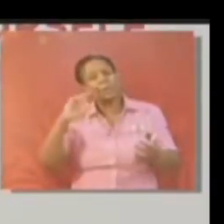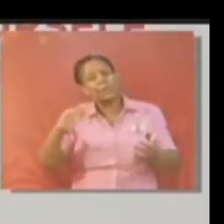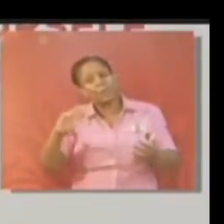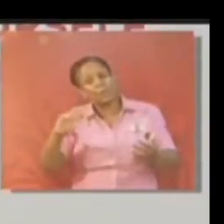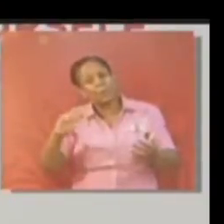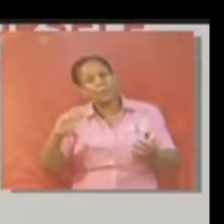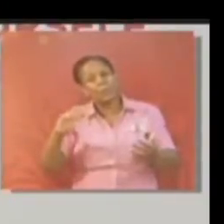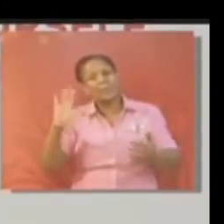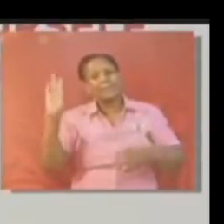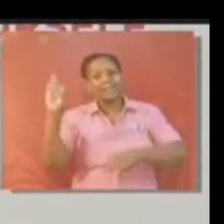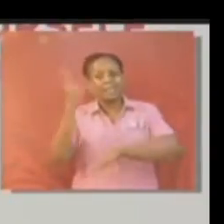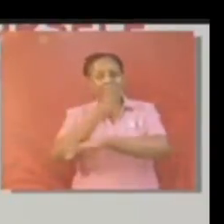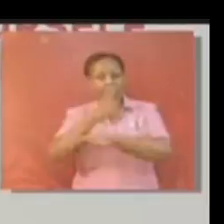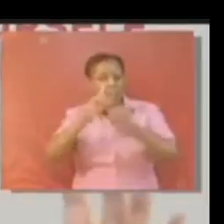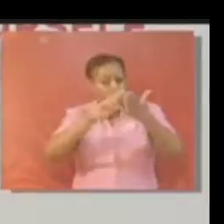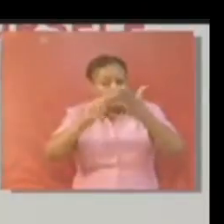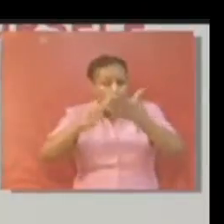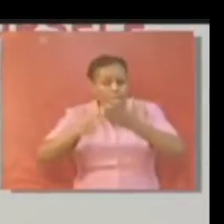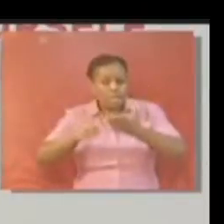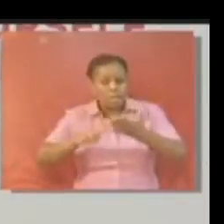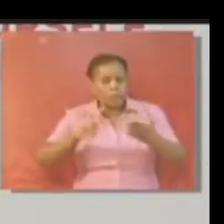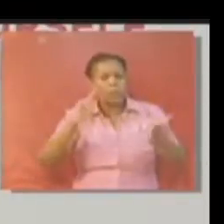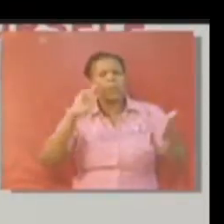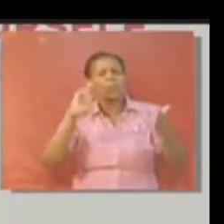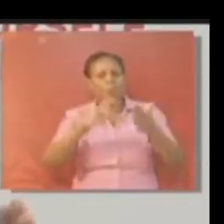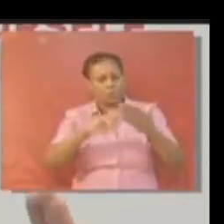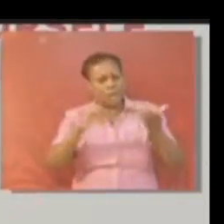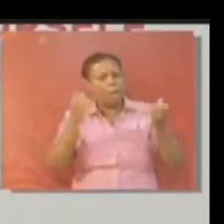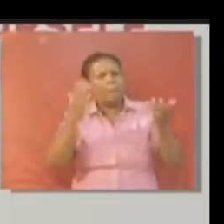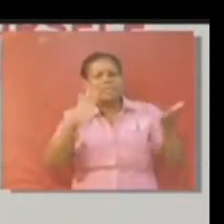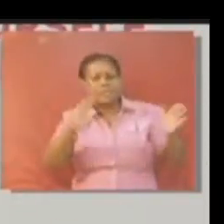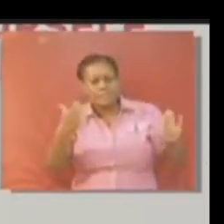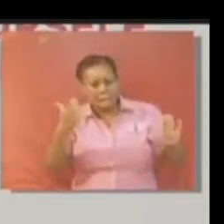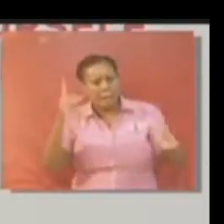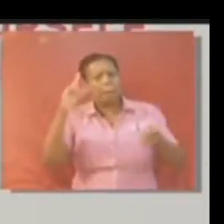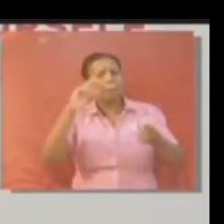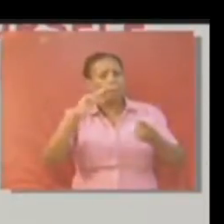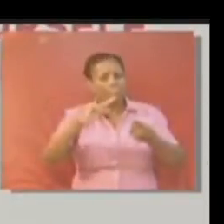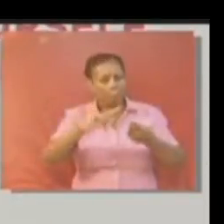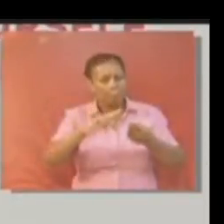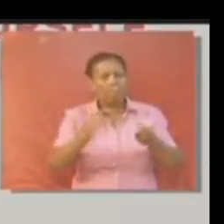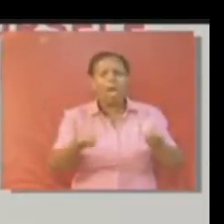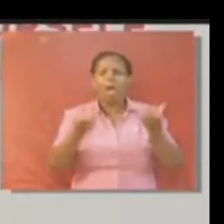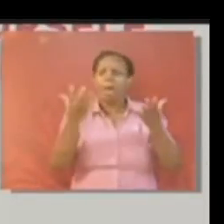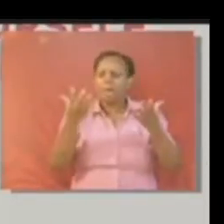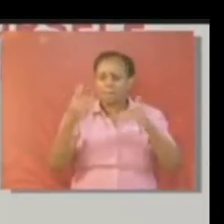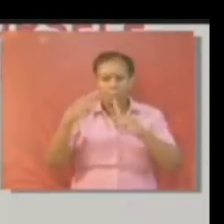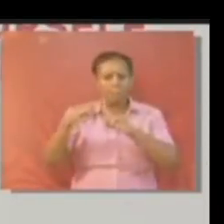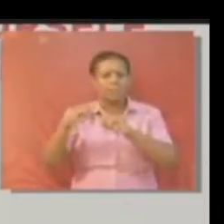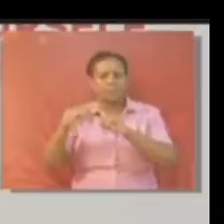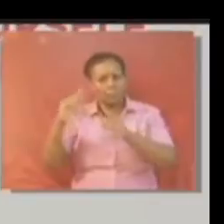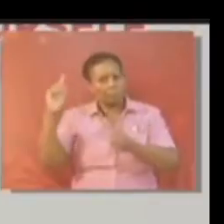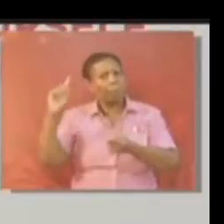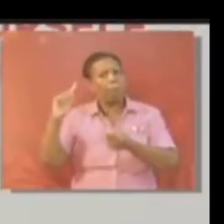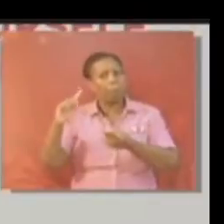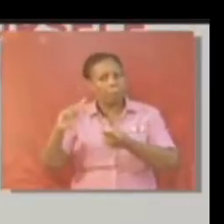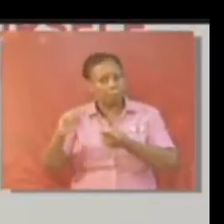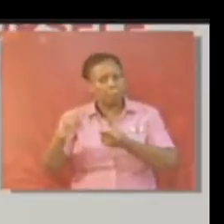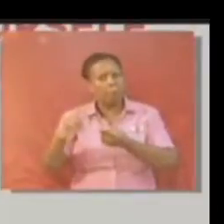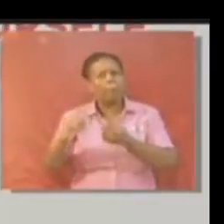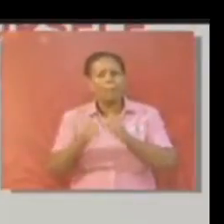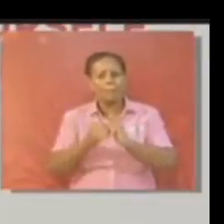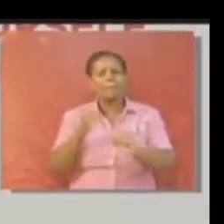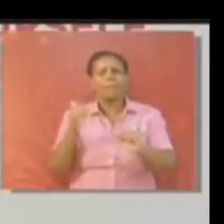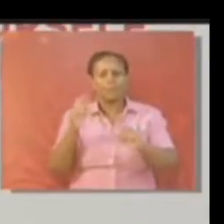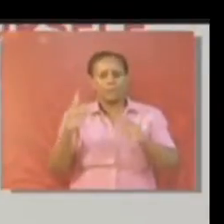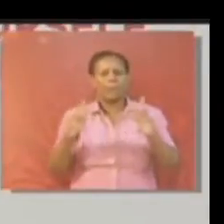down significantly. So the gross numbers tell us most of the population has gotten a message. But there are still pockets of